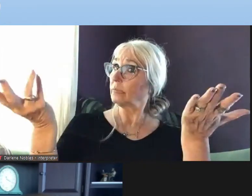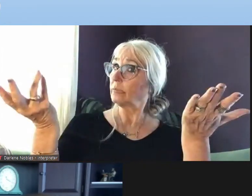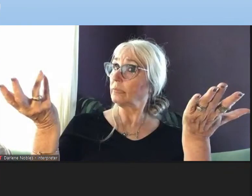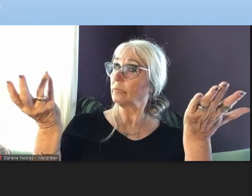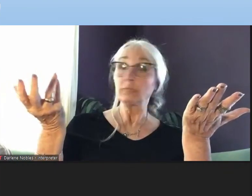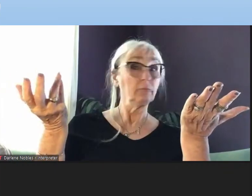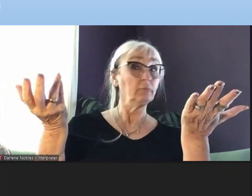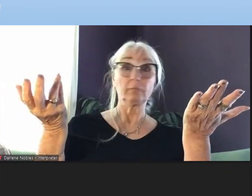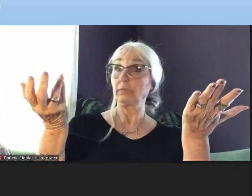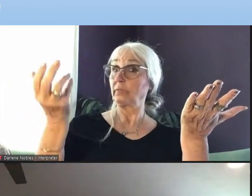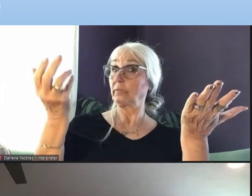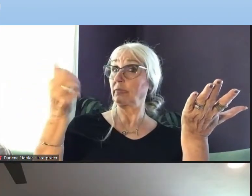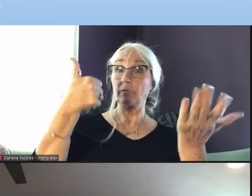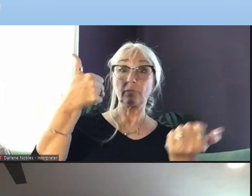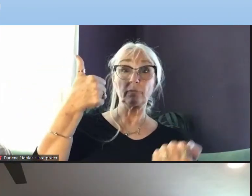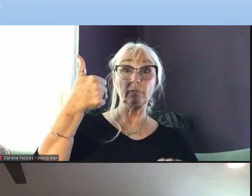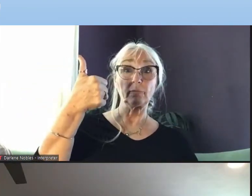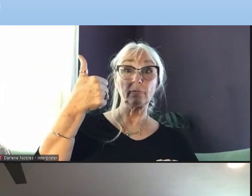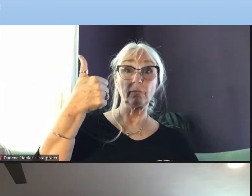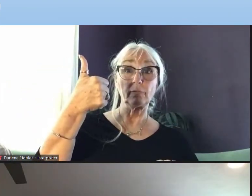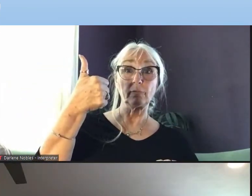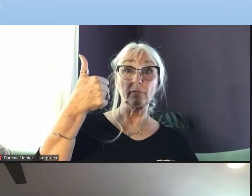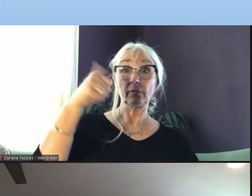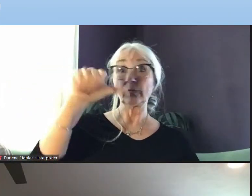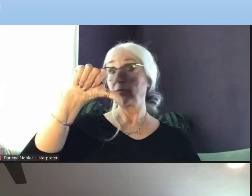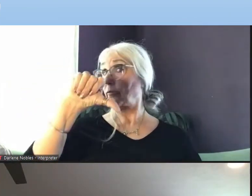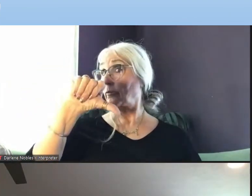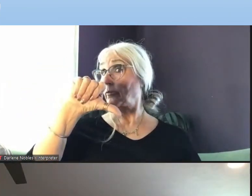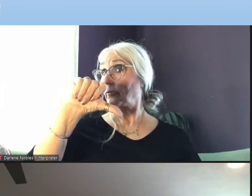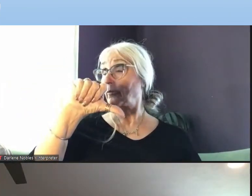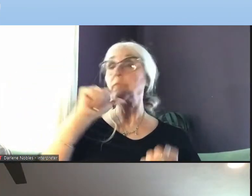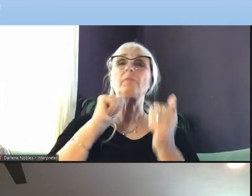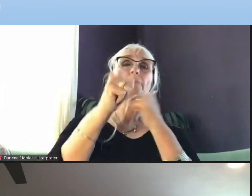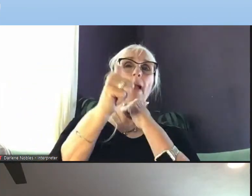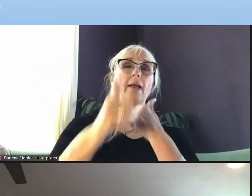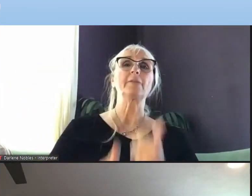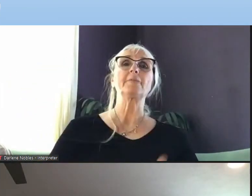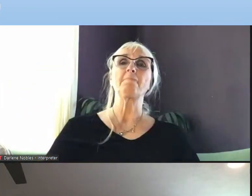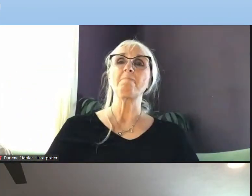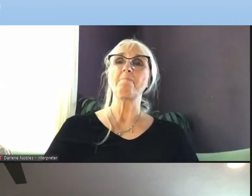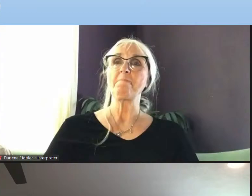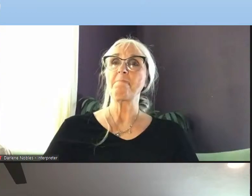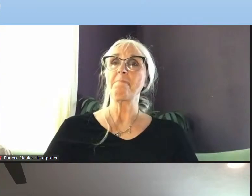discussion. All in favor say aye. Aye. Opposed? Pass. Thank you.